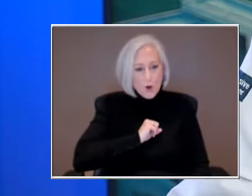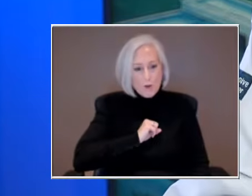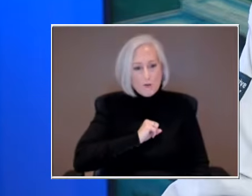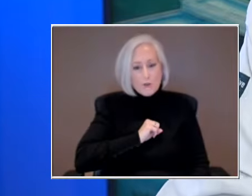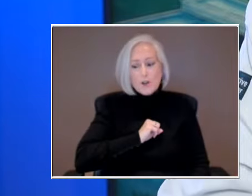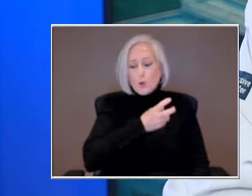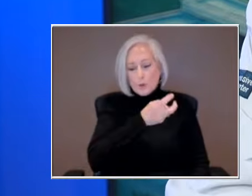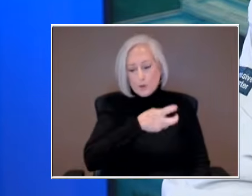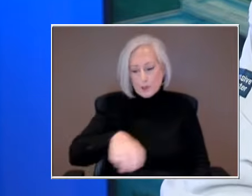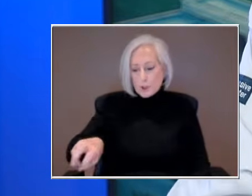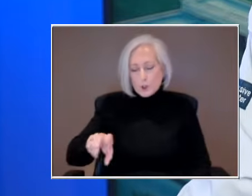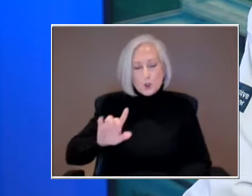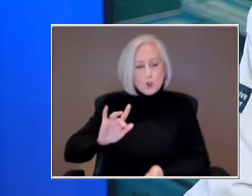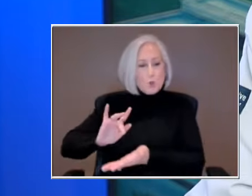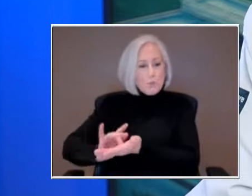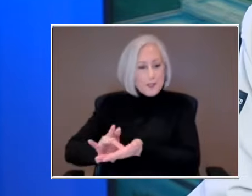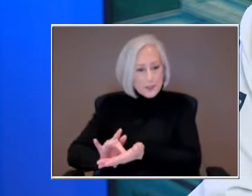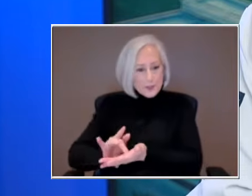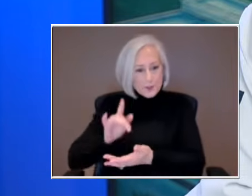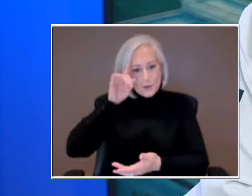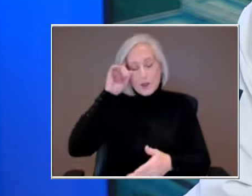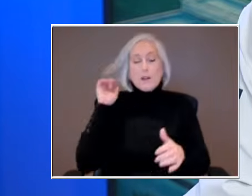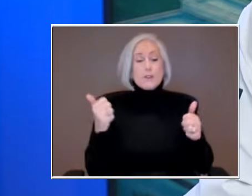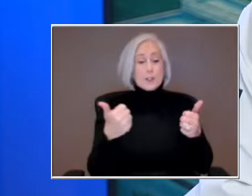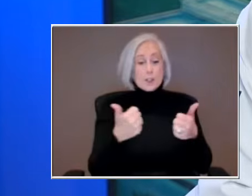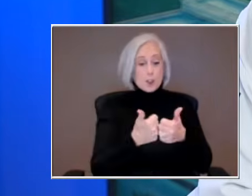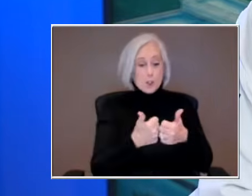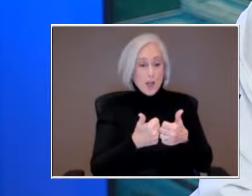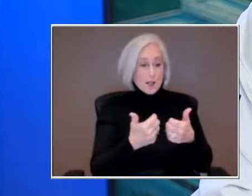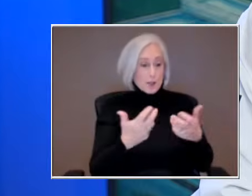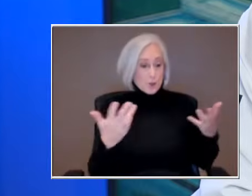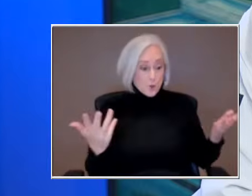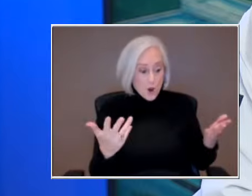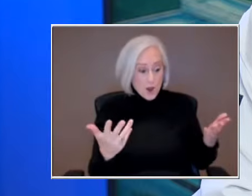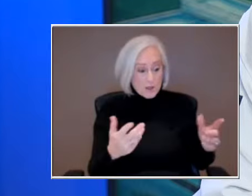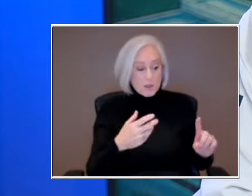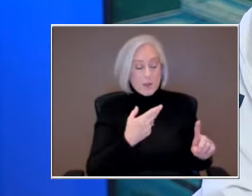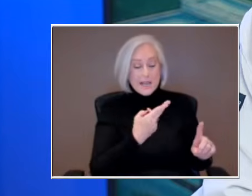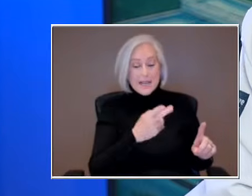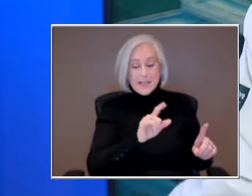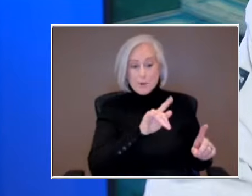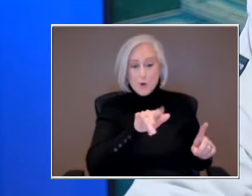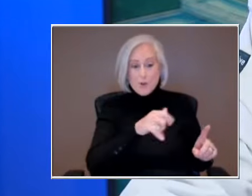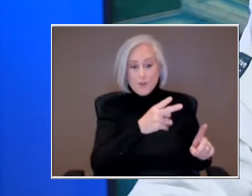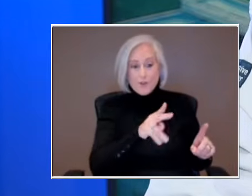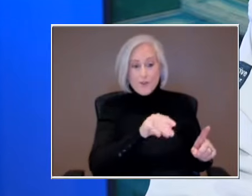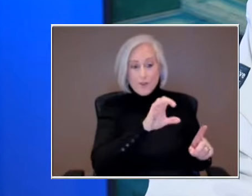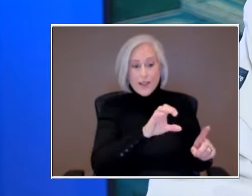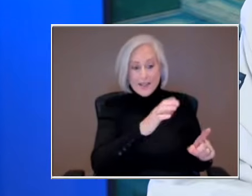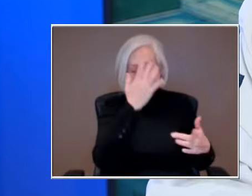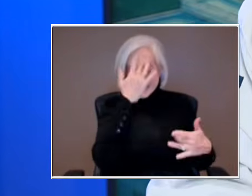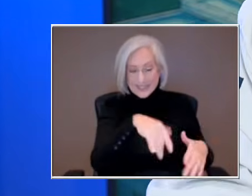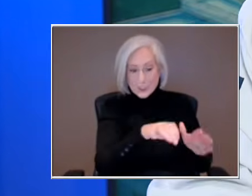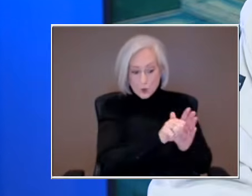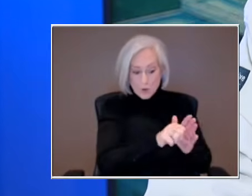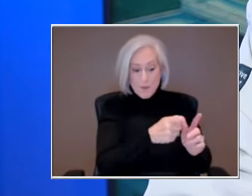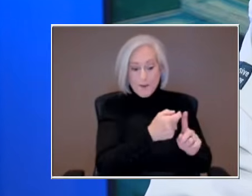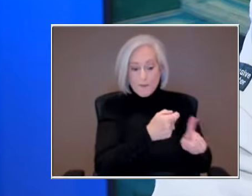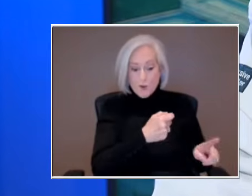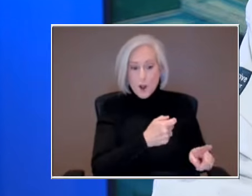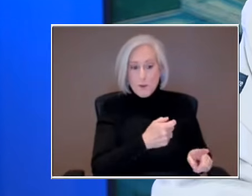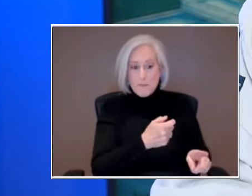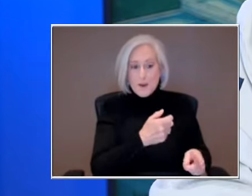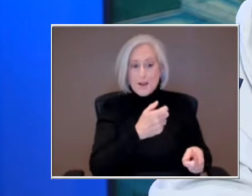Well, the challenge was, did the hemophagocytic syndrome, was that caused by the immunotherapy he'd already had, or are these pills triggering it?